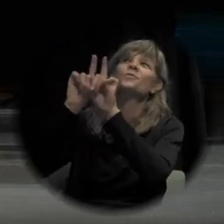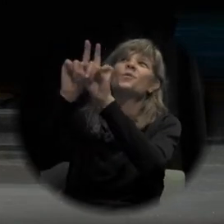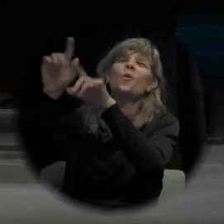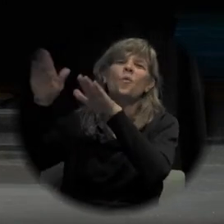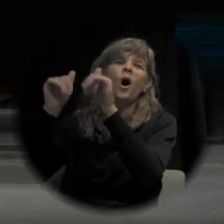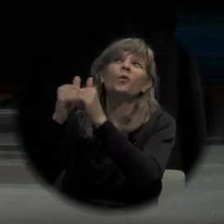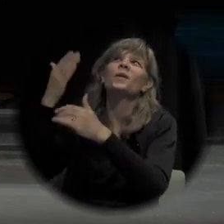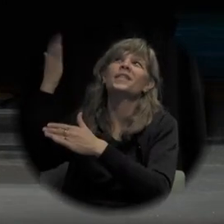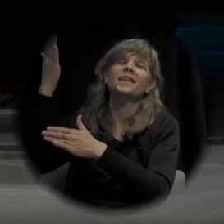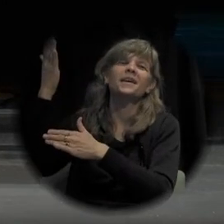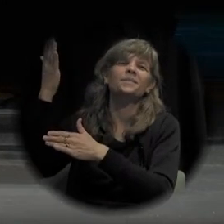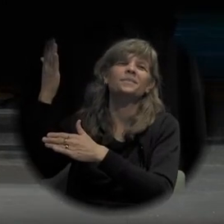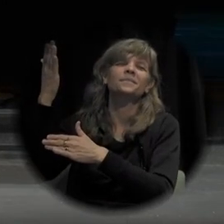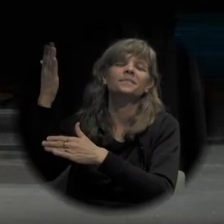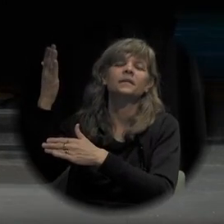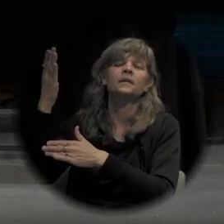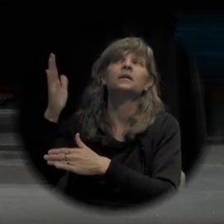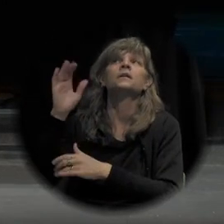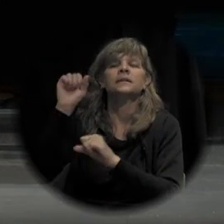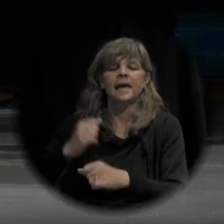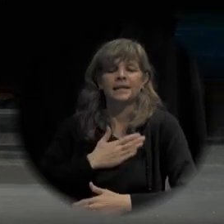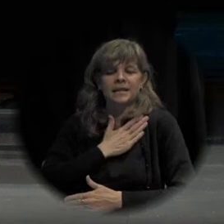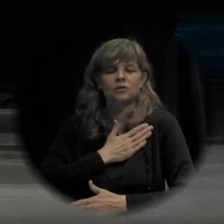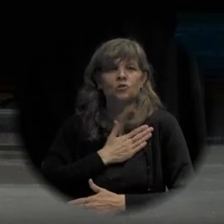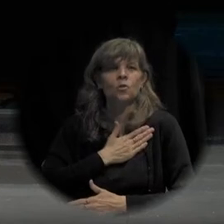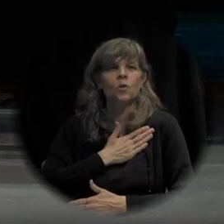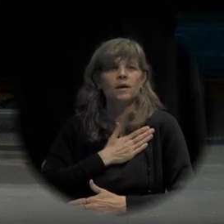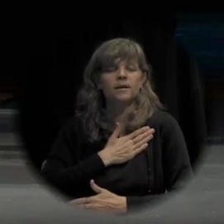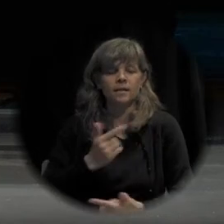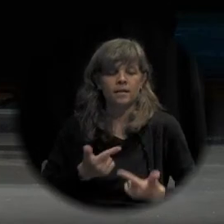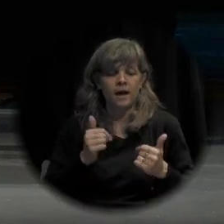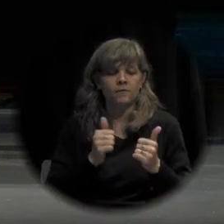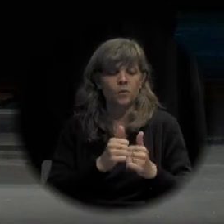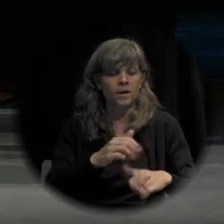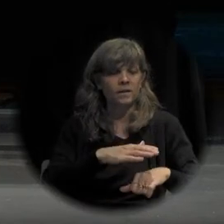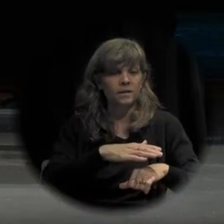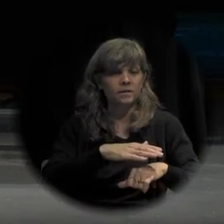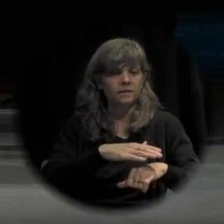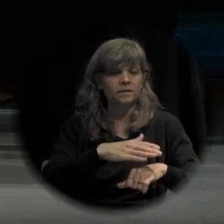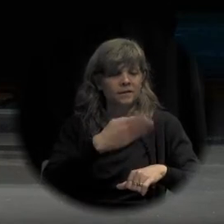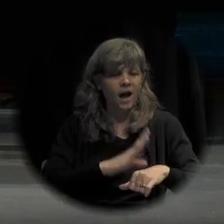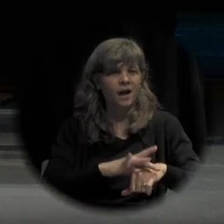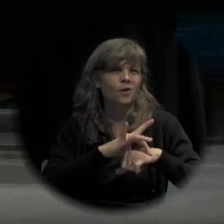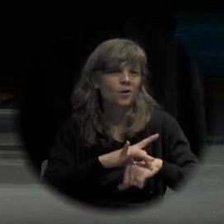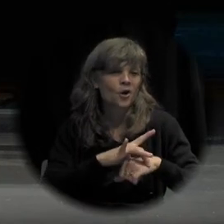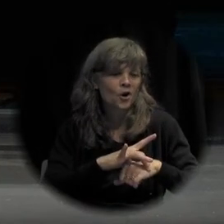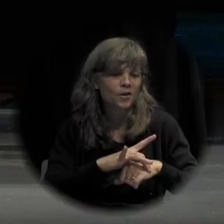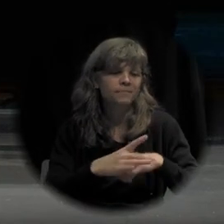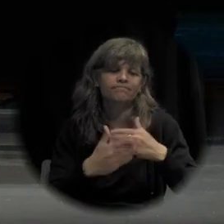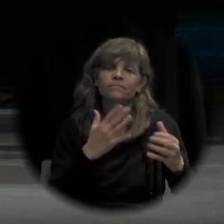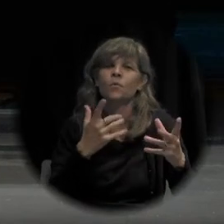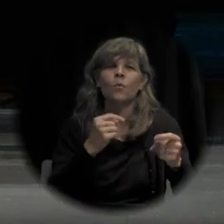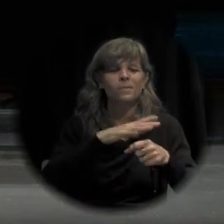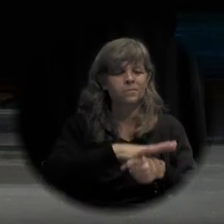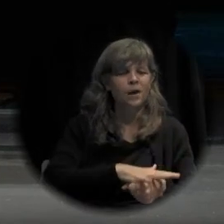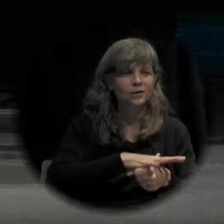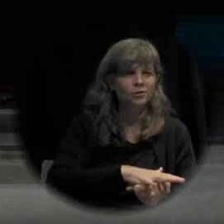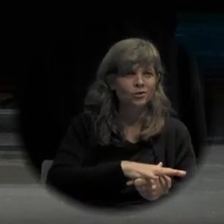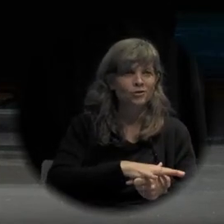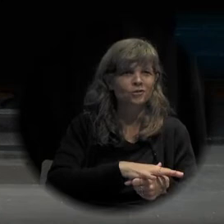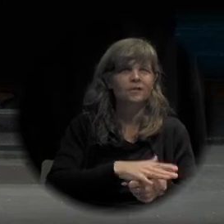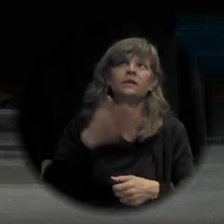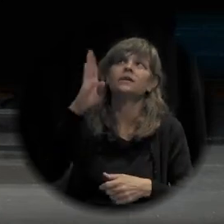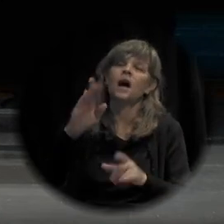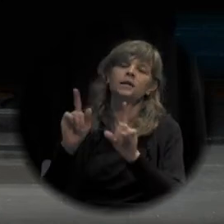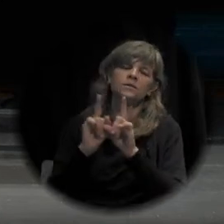to enjoy the goodness of God here in spite of the pressures that I face. He's